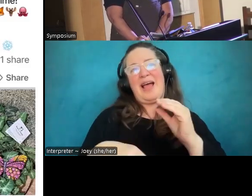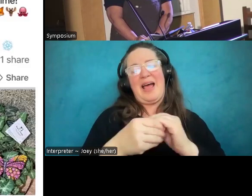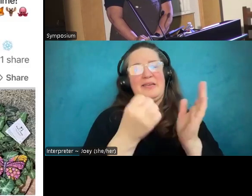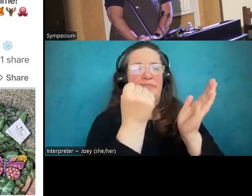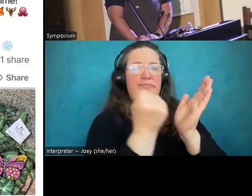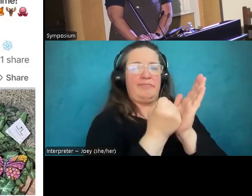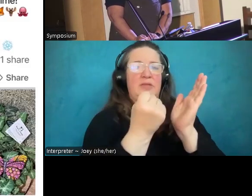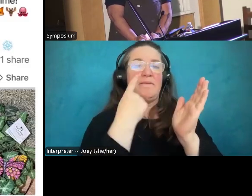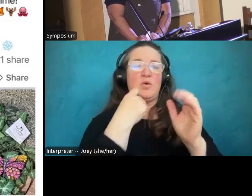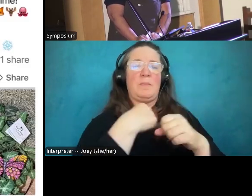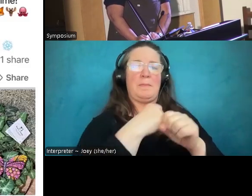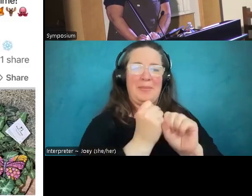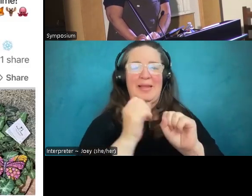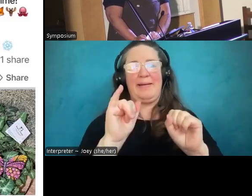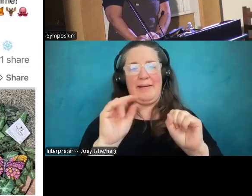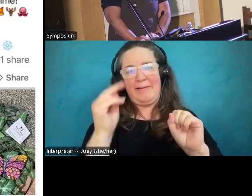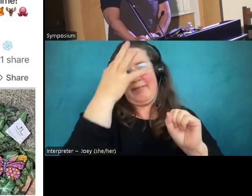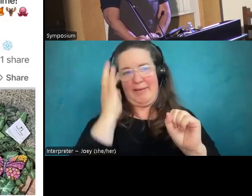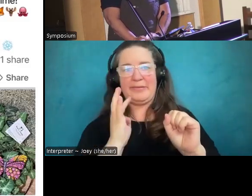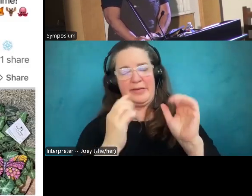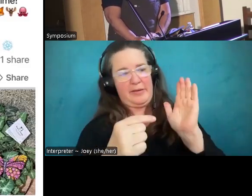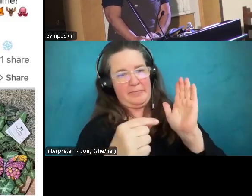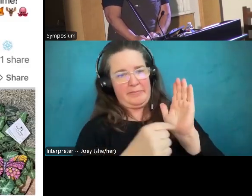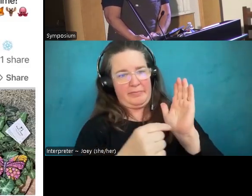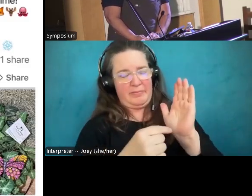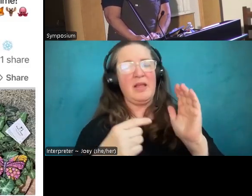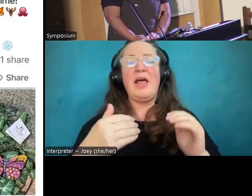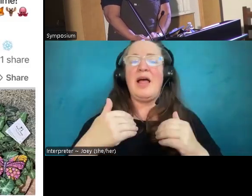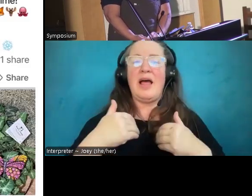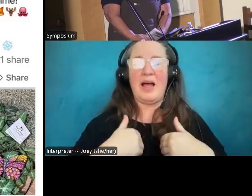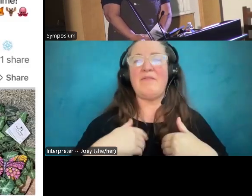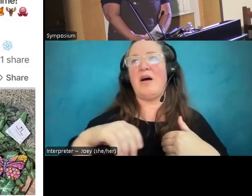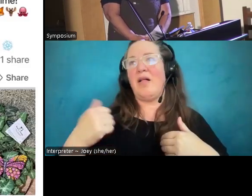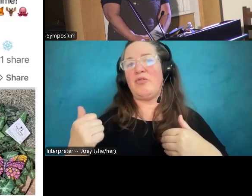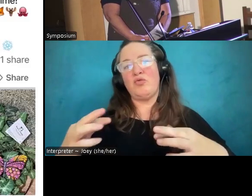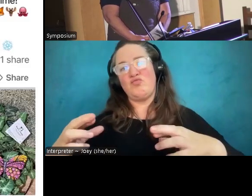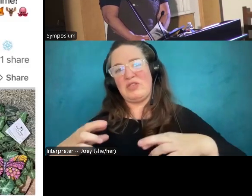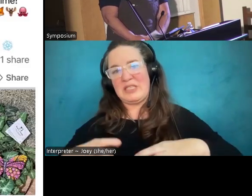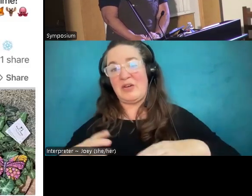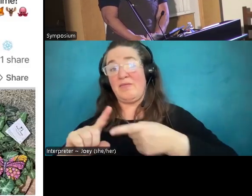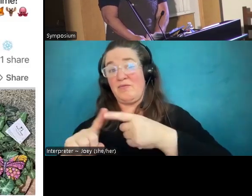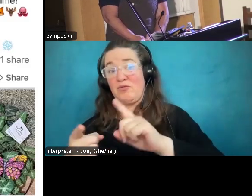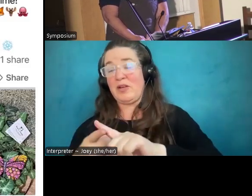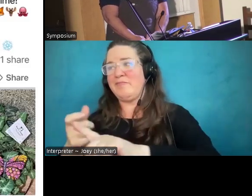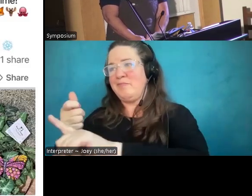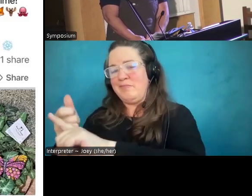it. I have a retired friend who has a small business who cuts my shapes for me now.